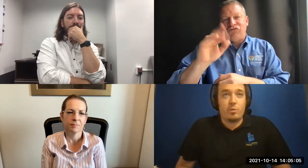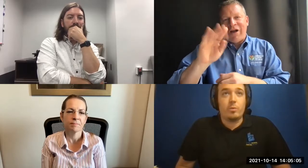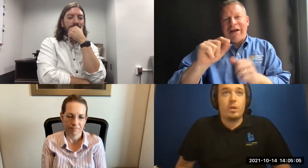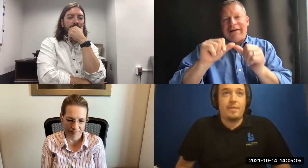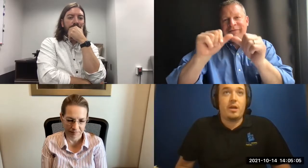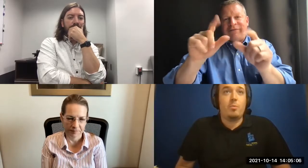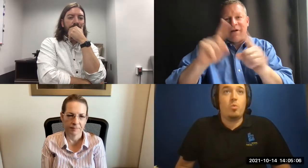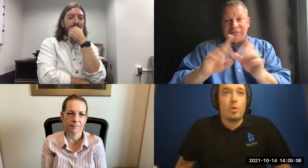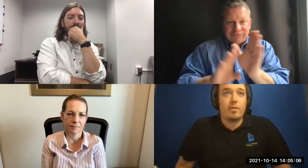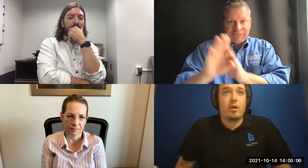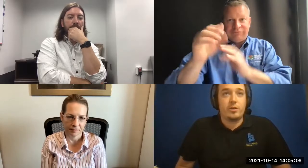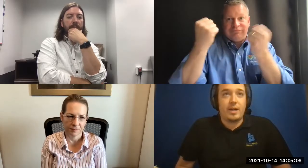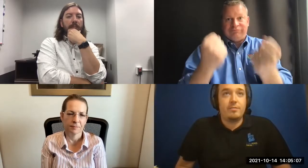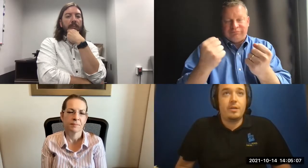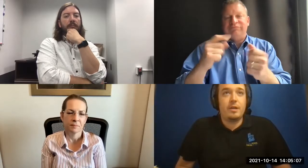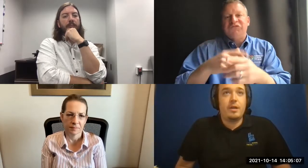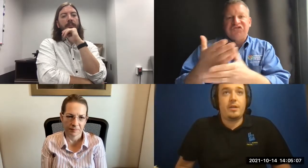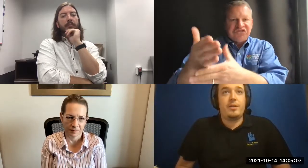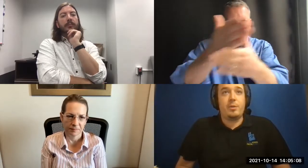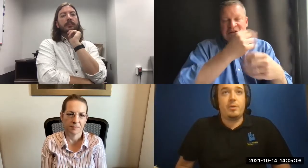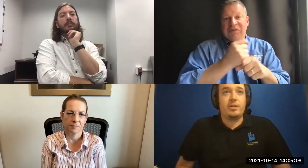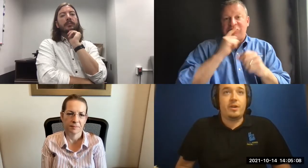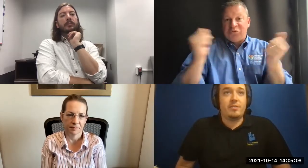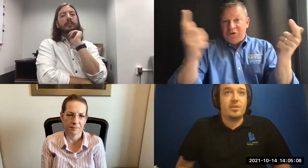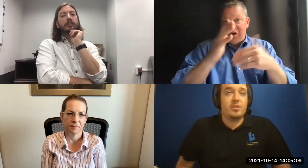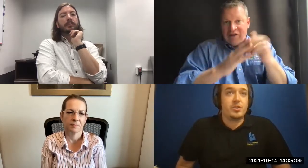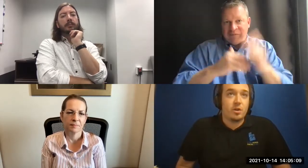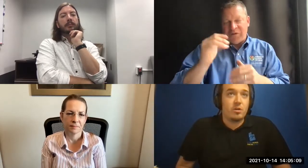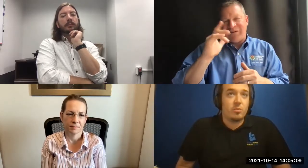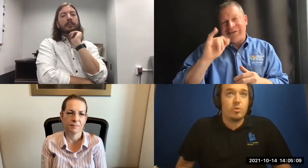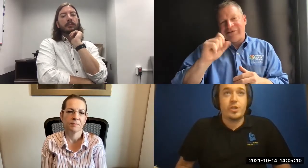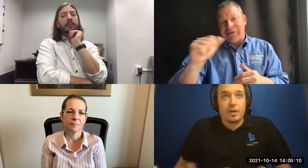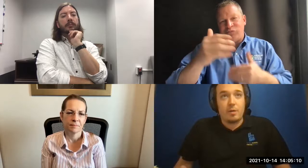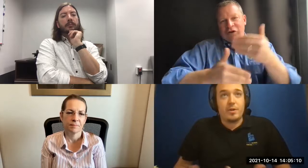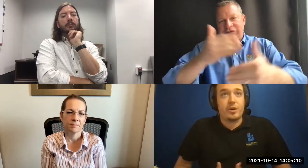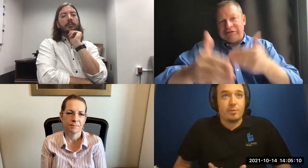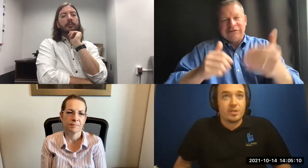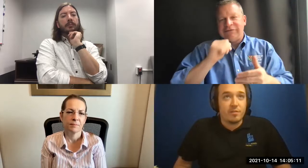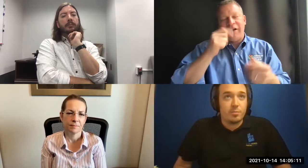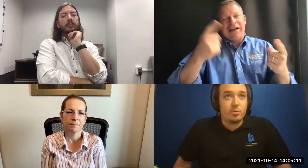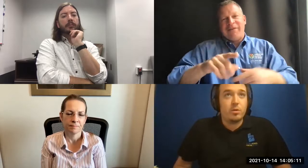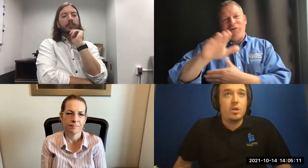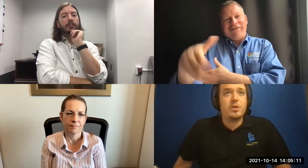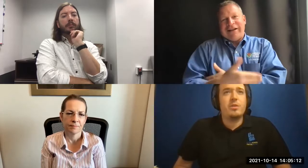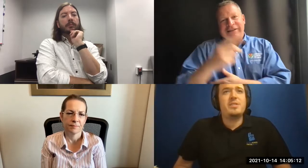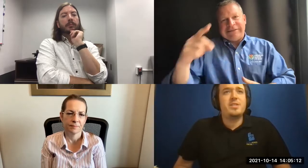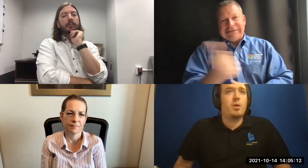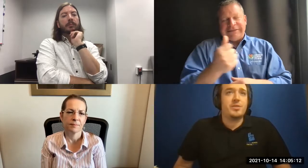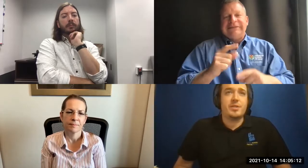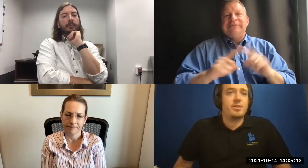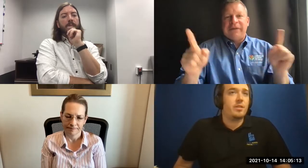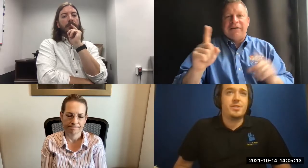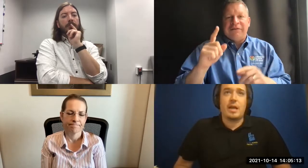as well. And we will line that up with our draft and continue building the draft until it's strong. We'll share it out, make sure everyone's comfortable. So this